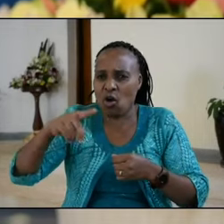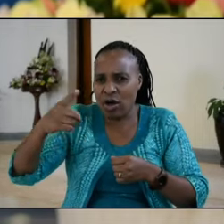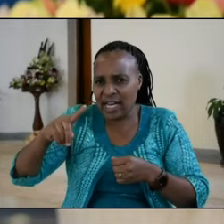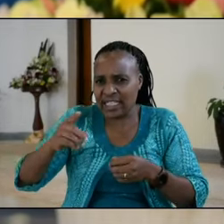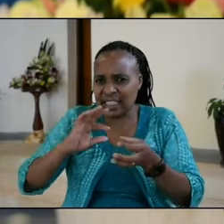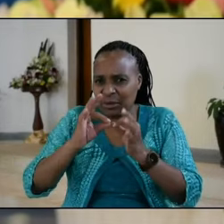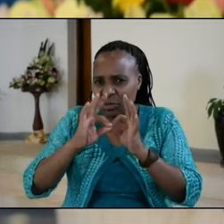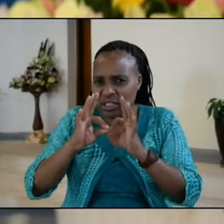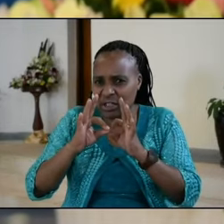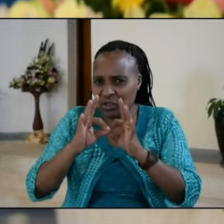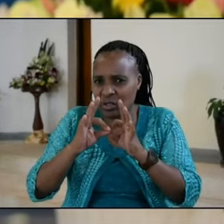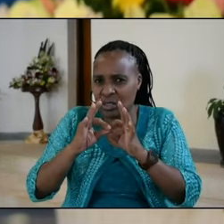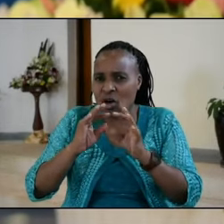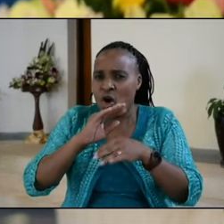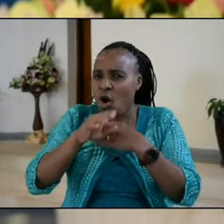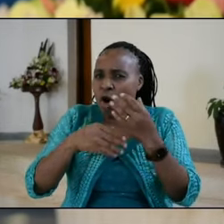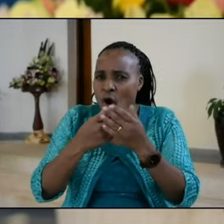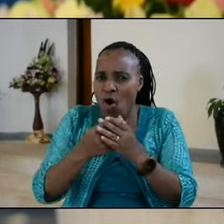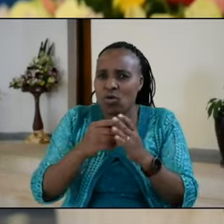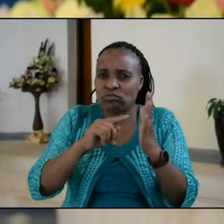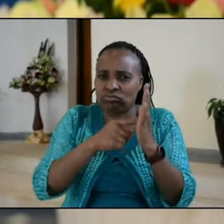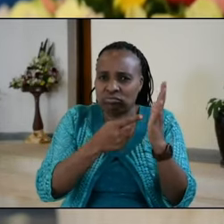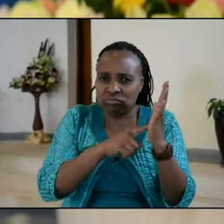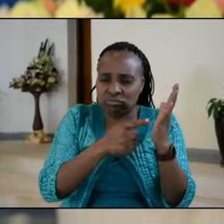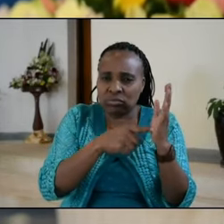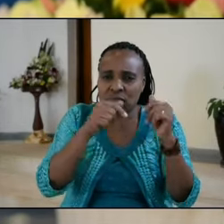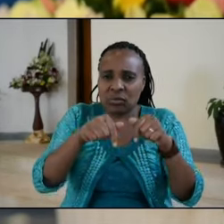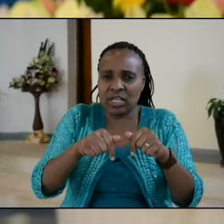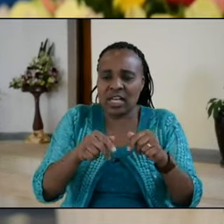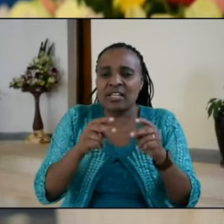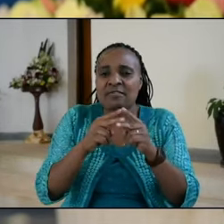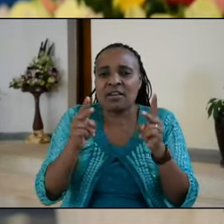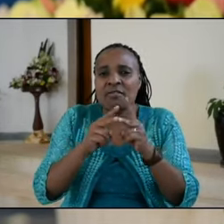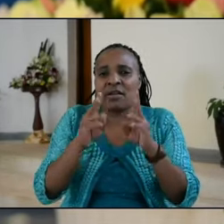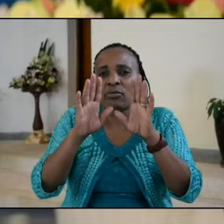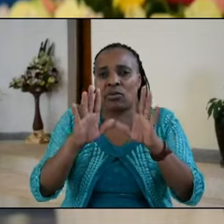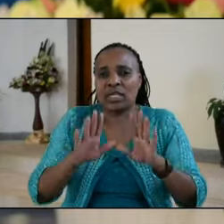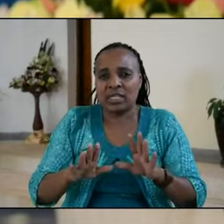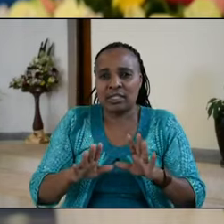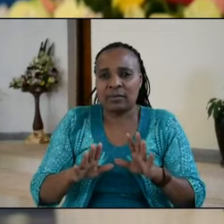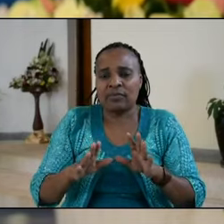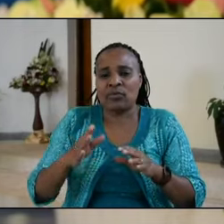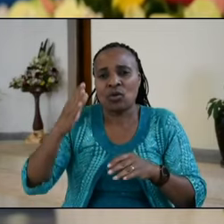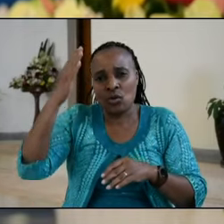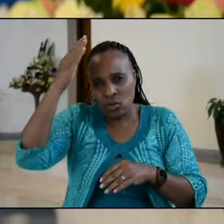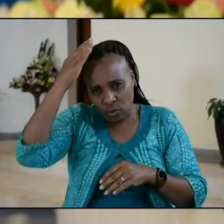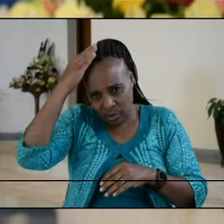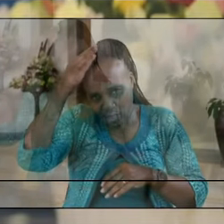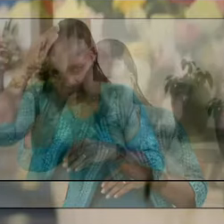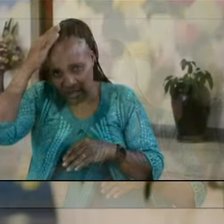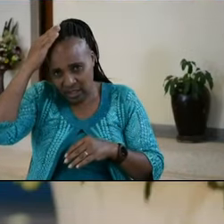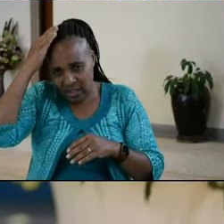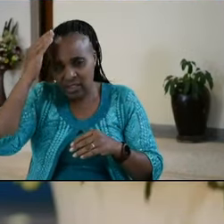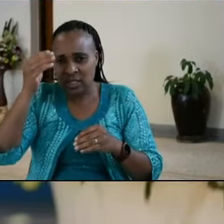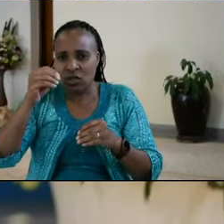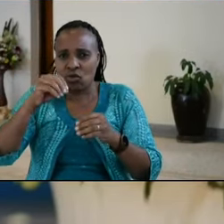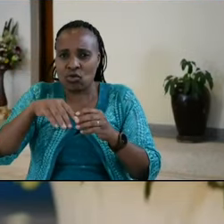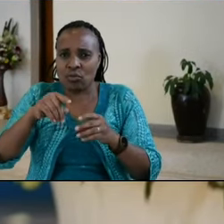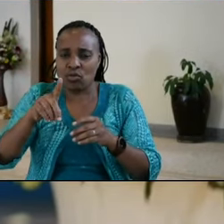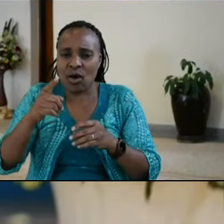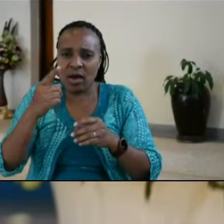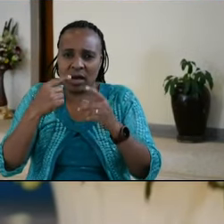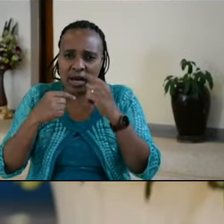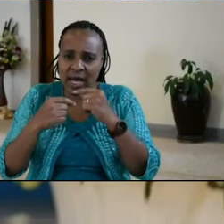interpretation, all that we have mentioned today is important. Yes. Approach it with humility, drop your pride, drop